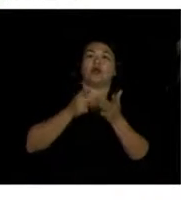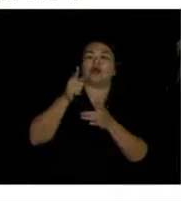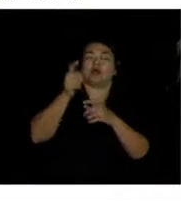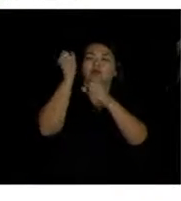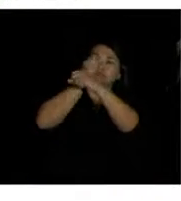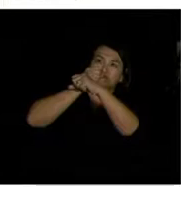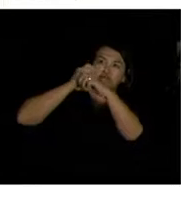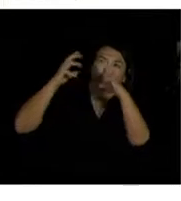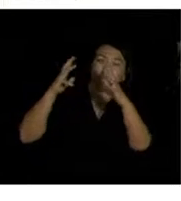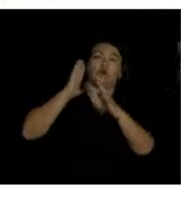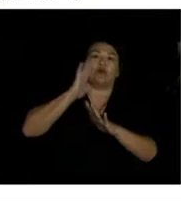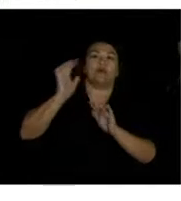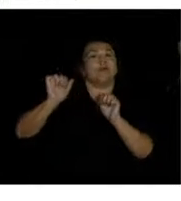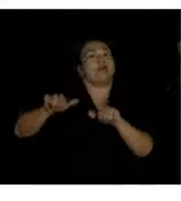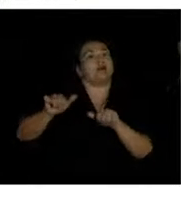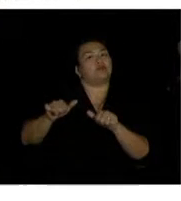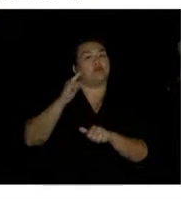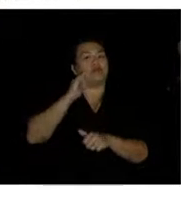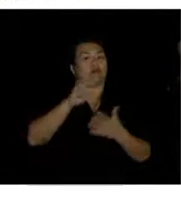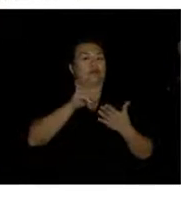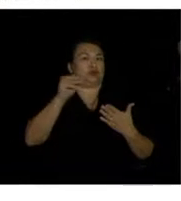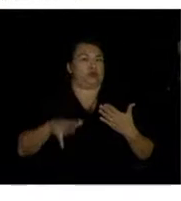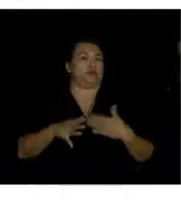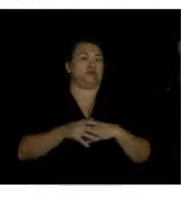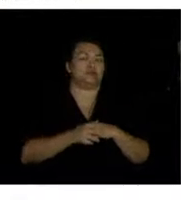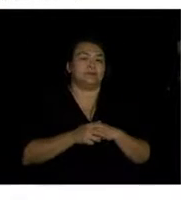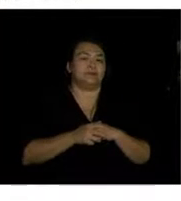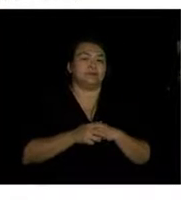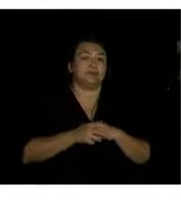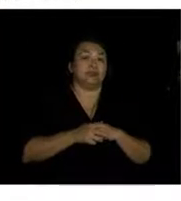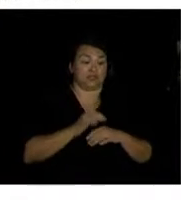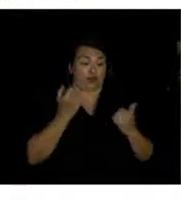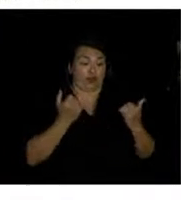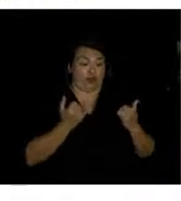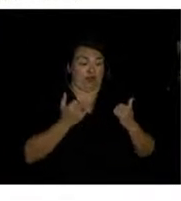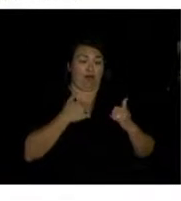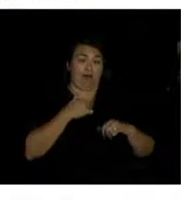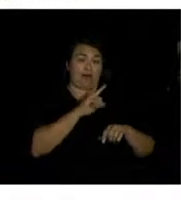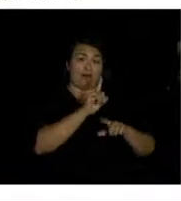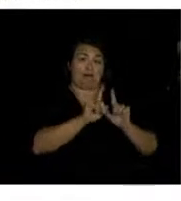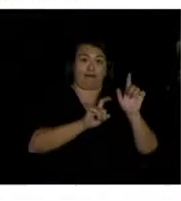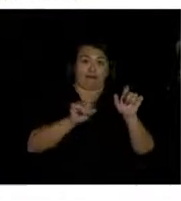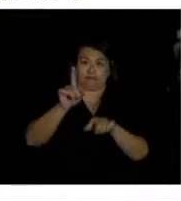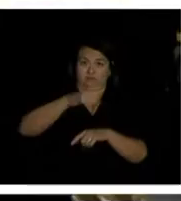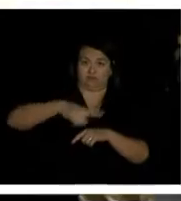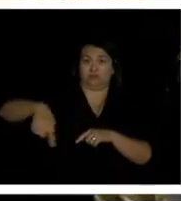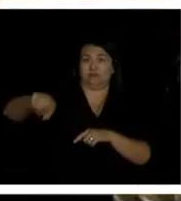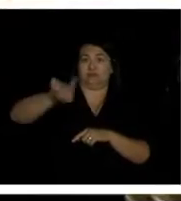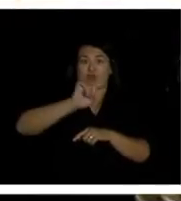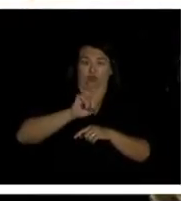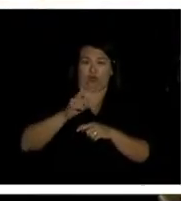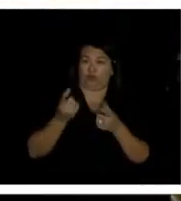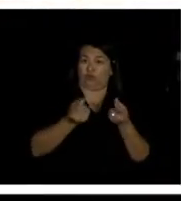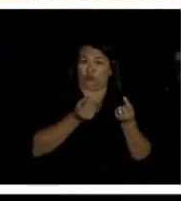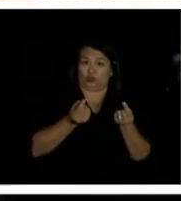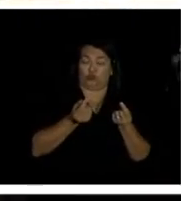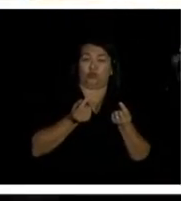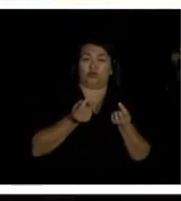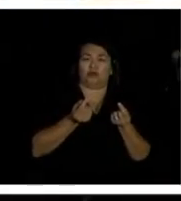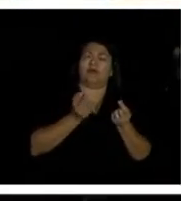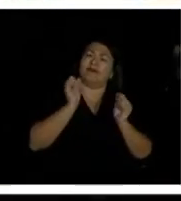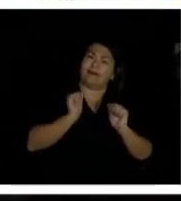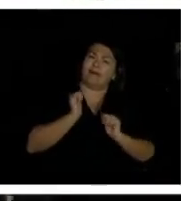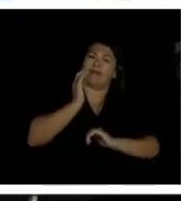envision is possible for our students? So at this time, what I'm going to ask you to do, and I want us to be comfortable